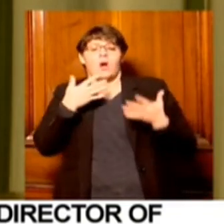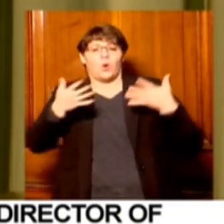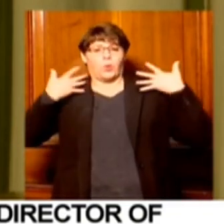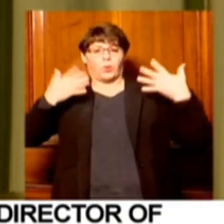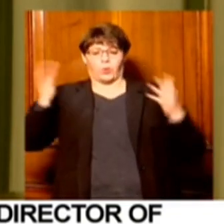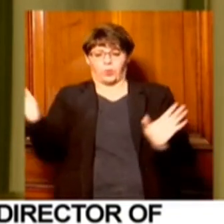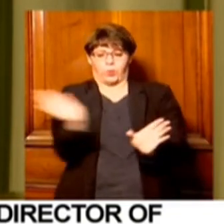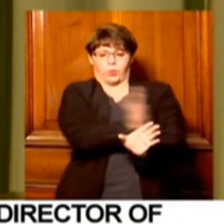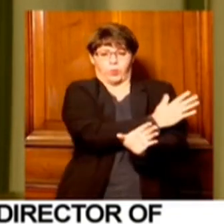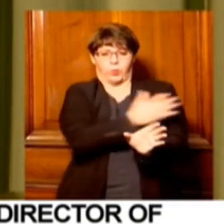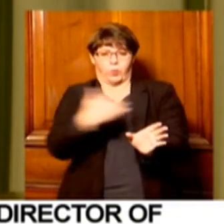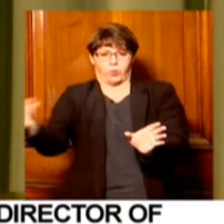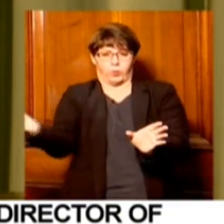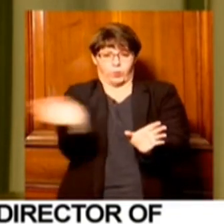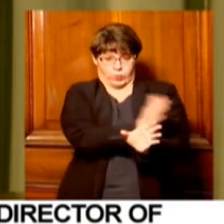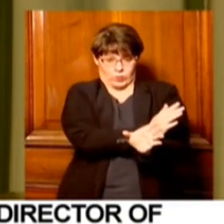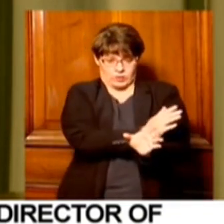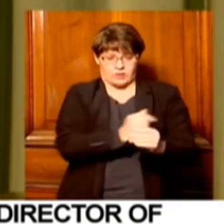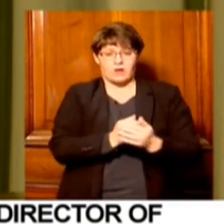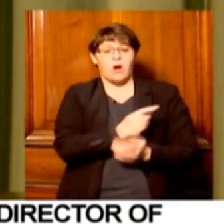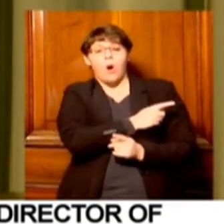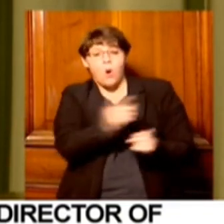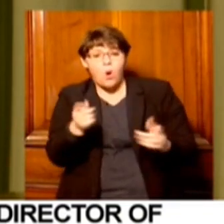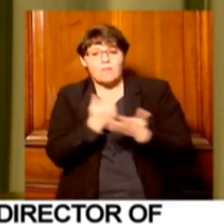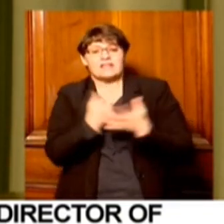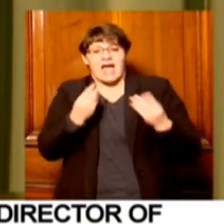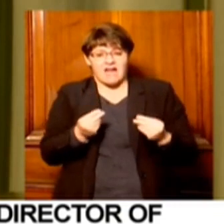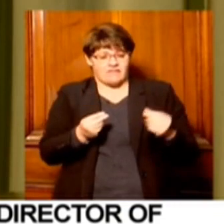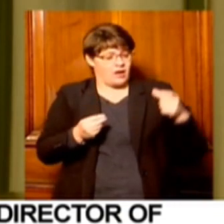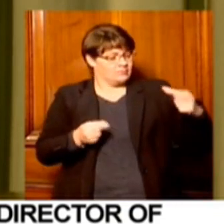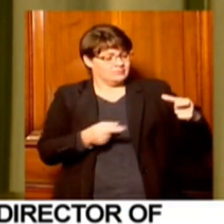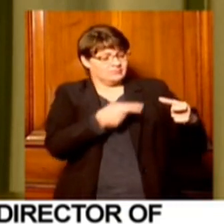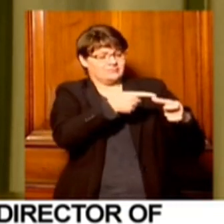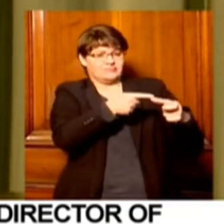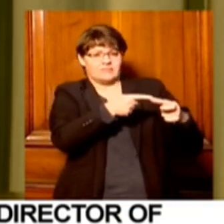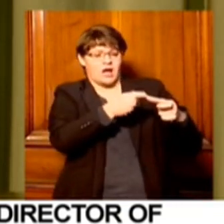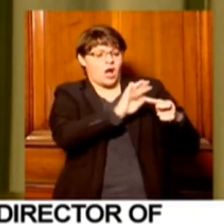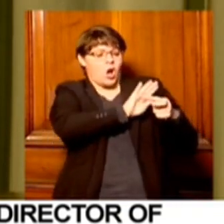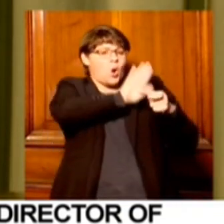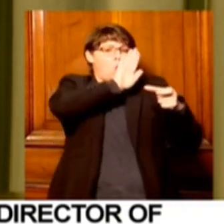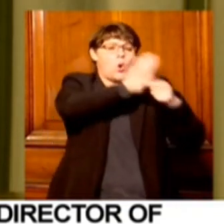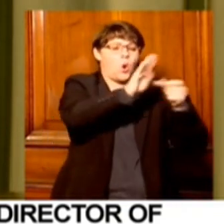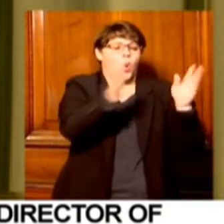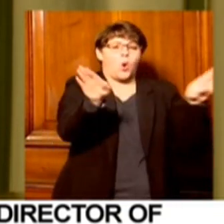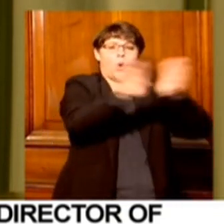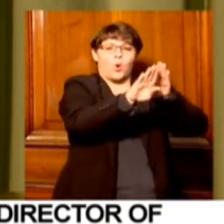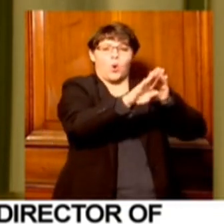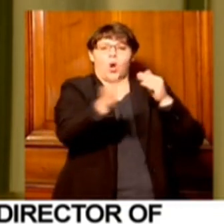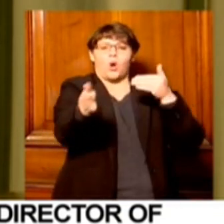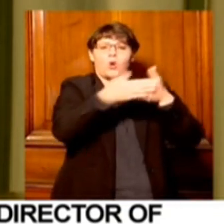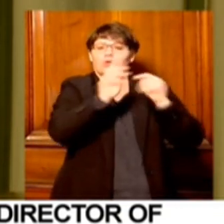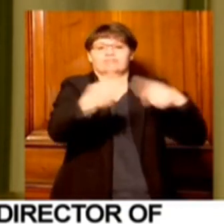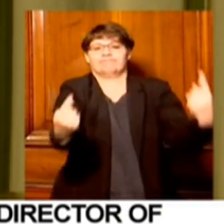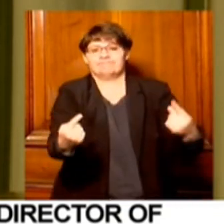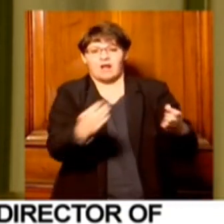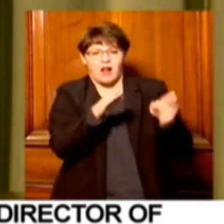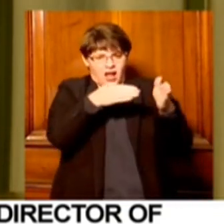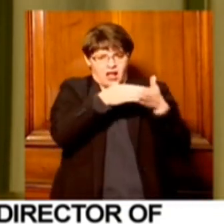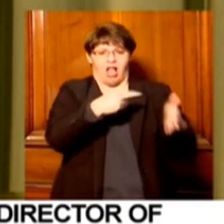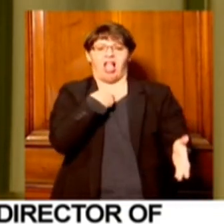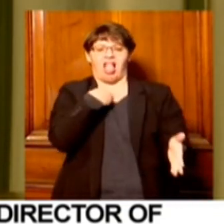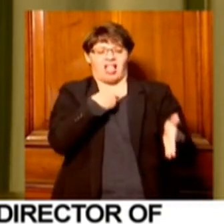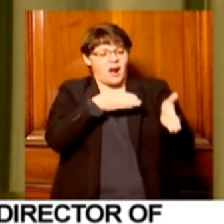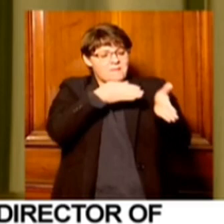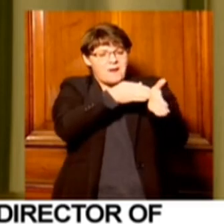All public transport vehicles must be fitted with window jammers. or blockers in order to keep the